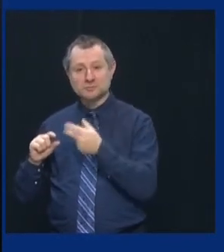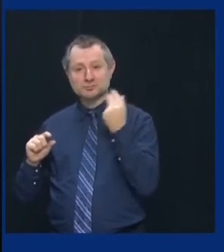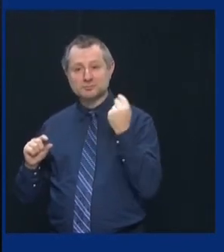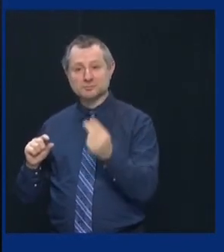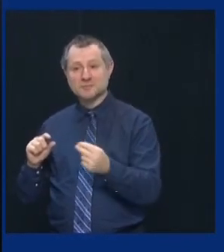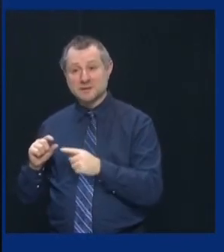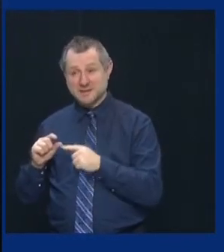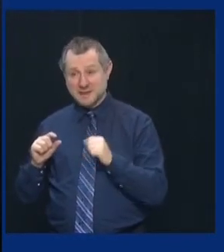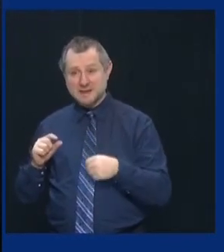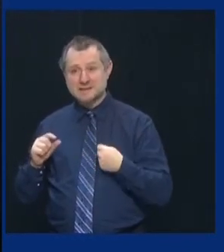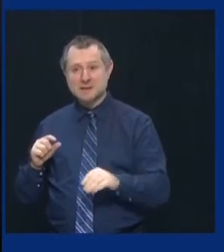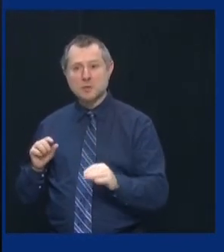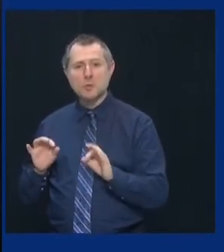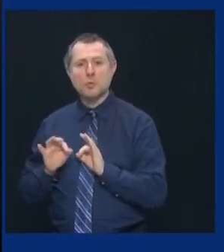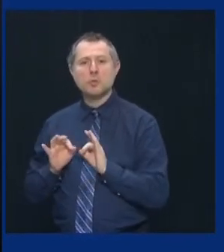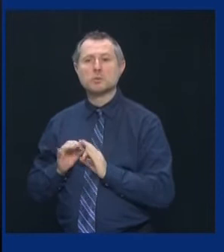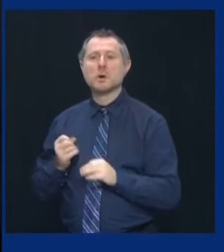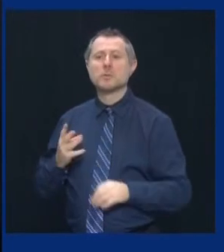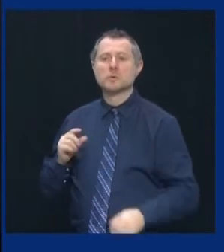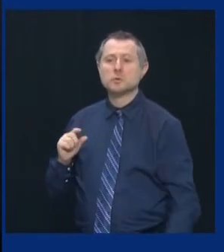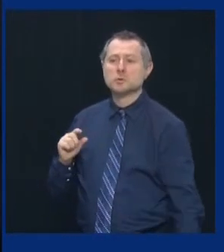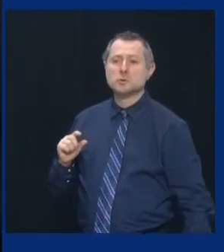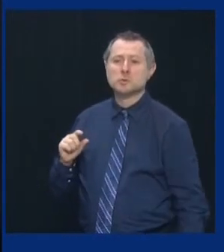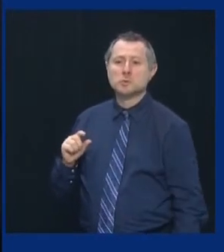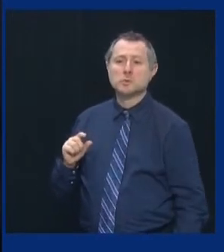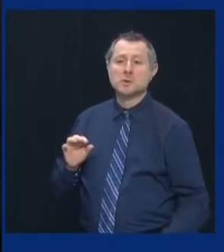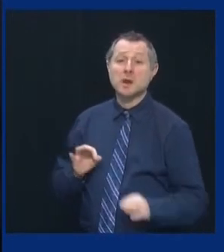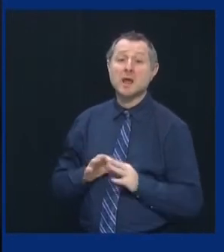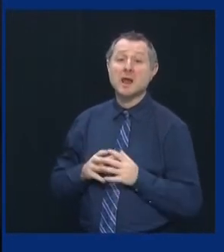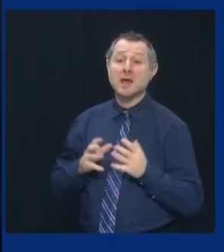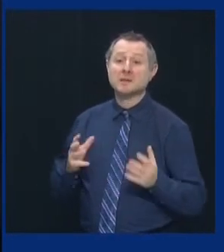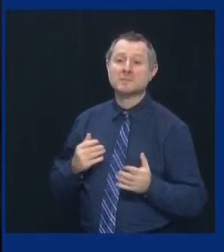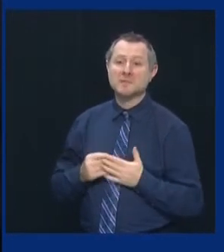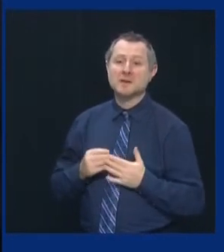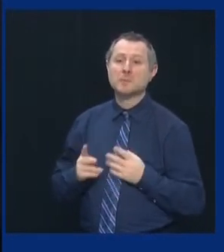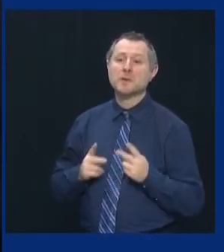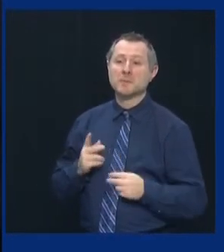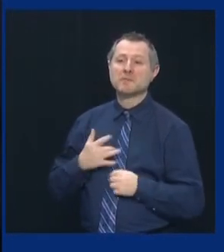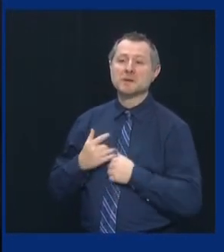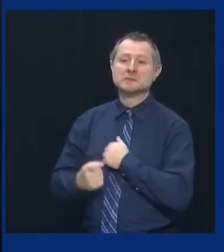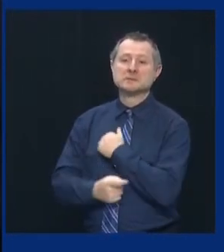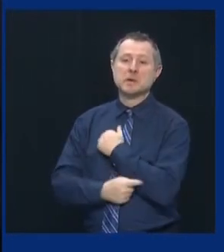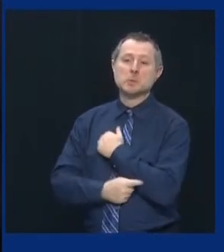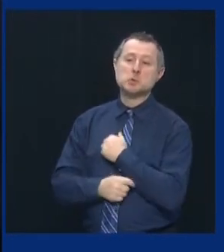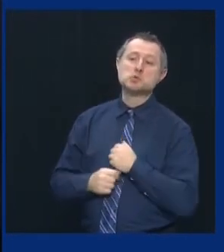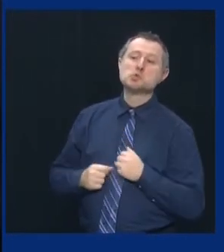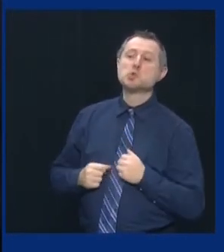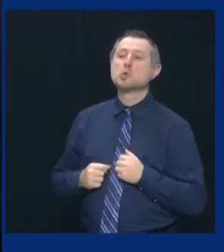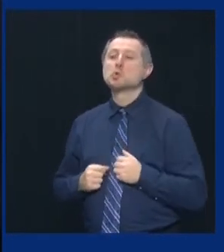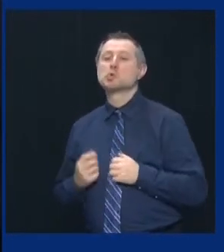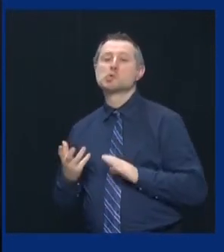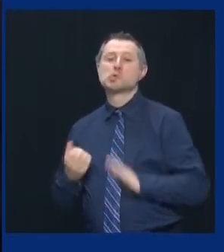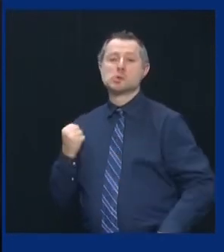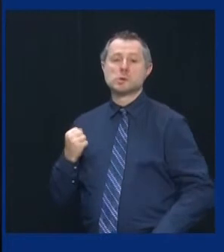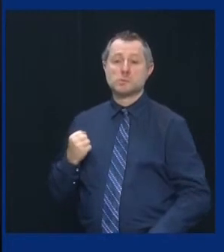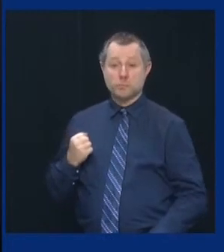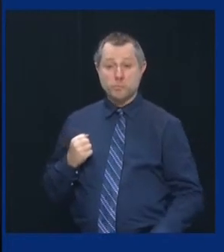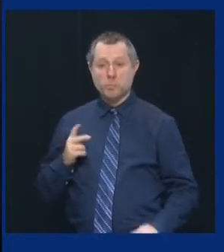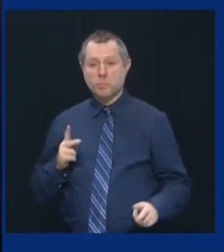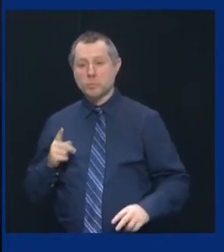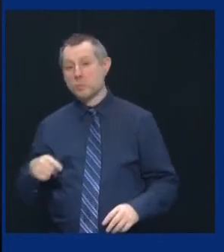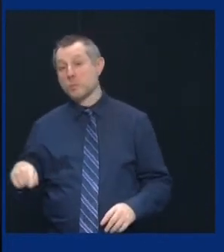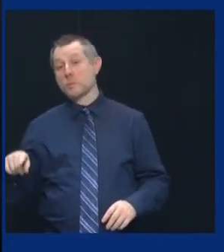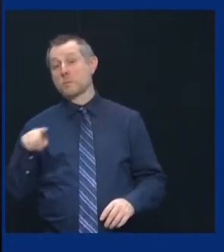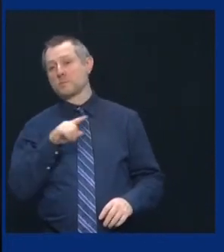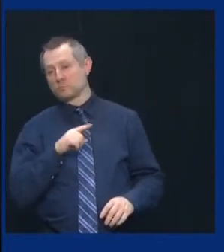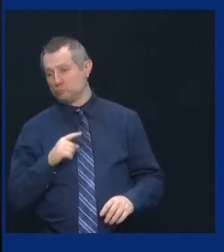vial. So I understand the temptation. I understand human nature in the market.